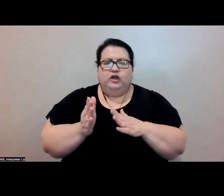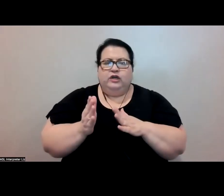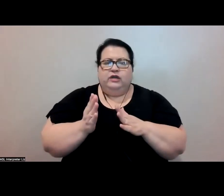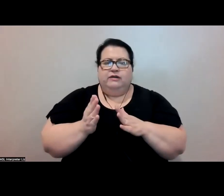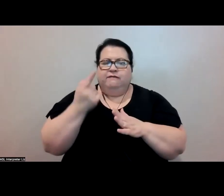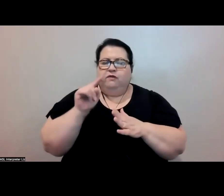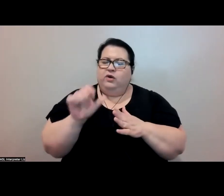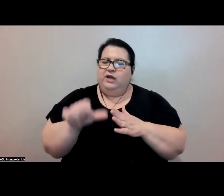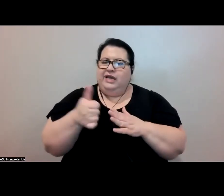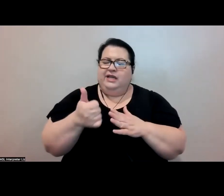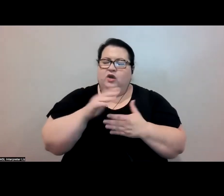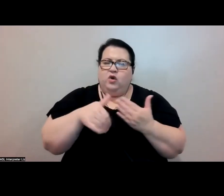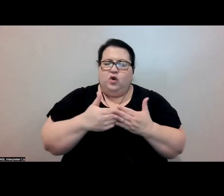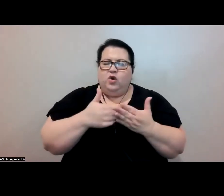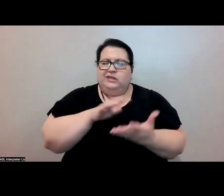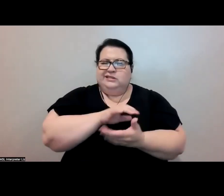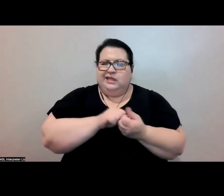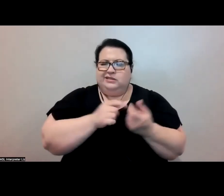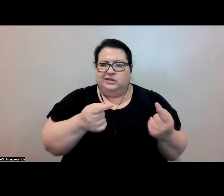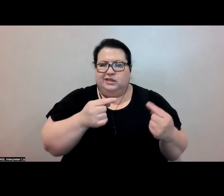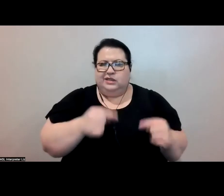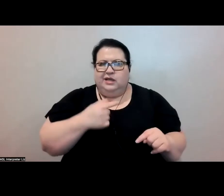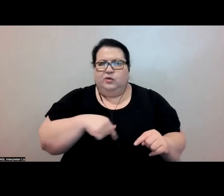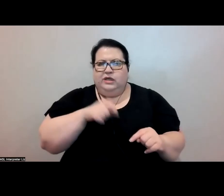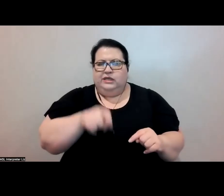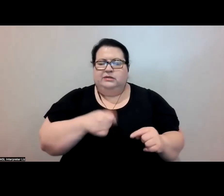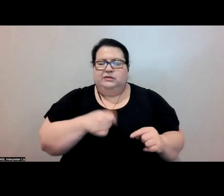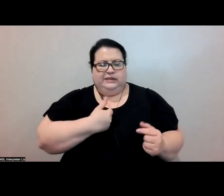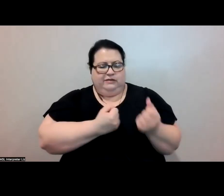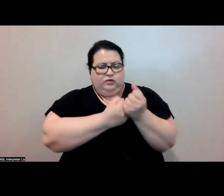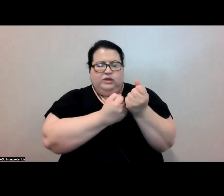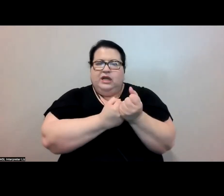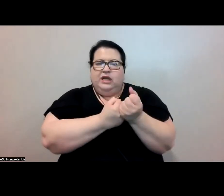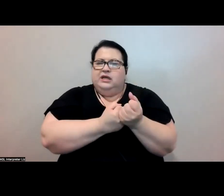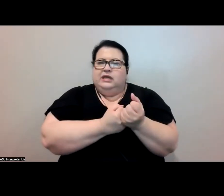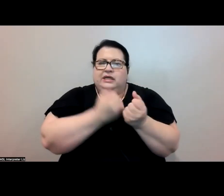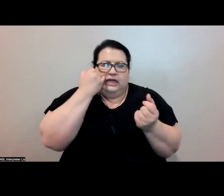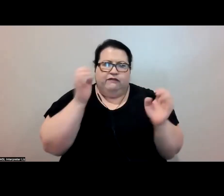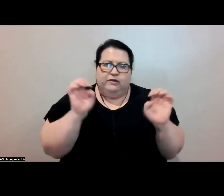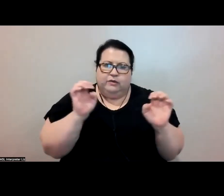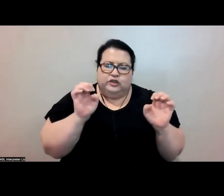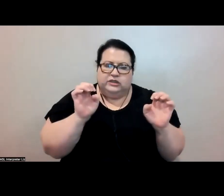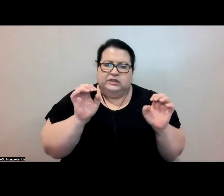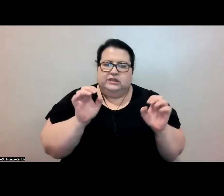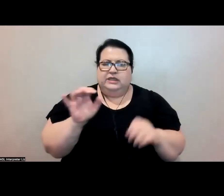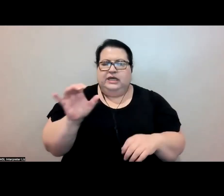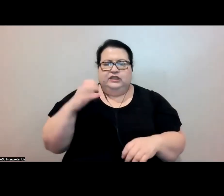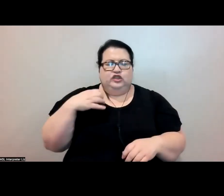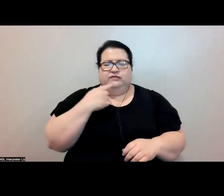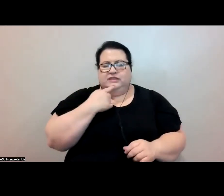prepared for any and all disasters that may come our way. We all need to become self-reliant in the event of an emergency. Like Chief